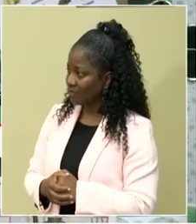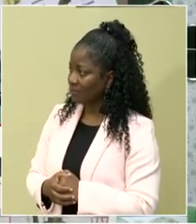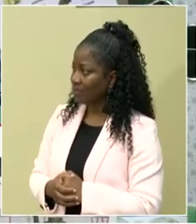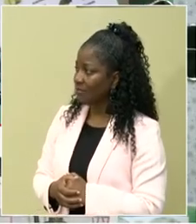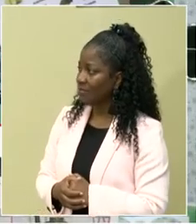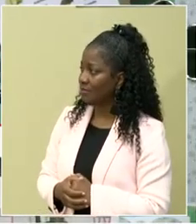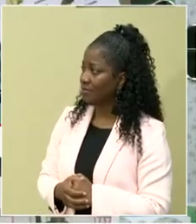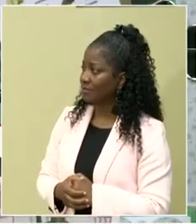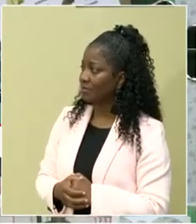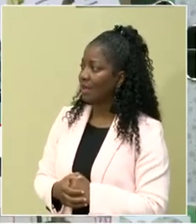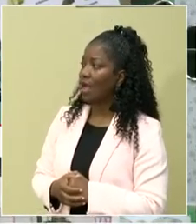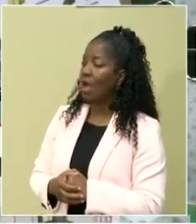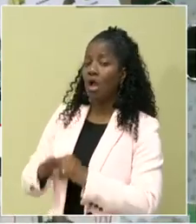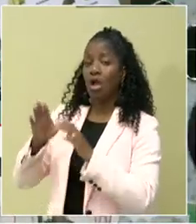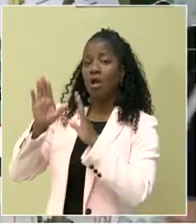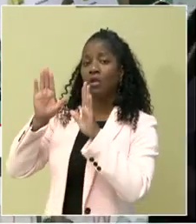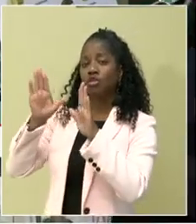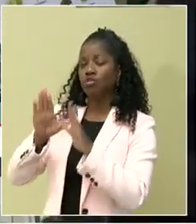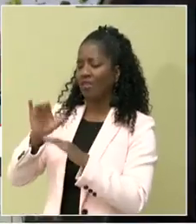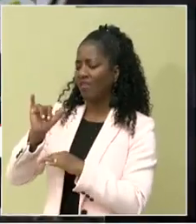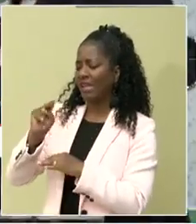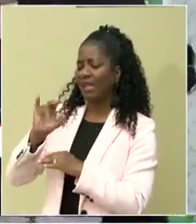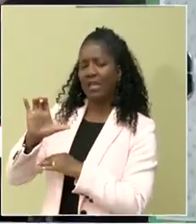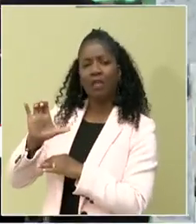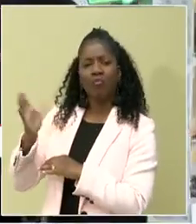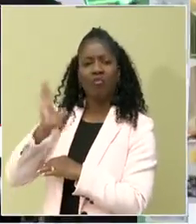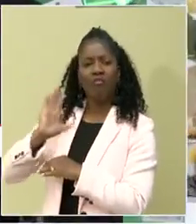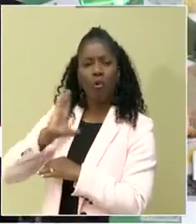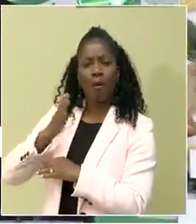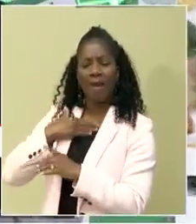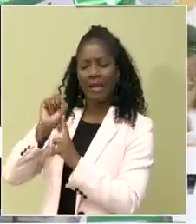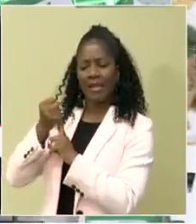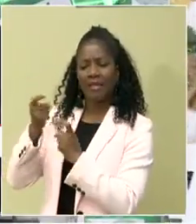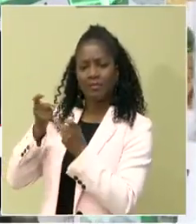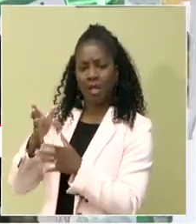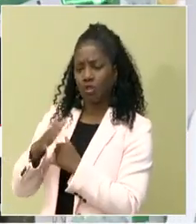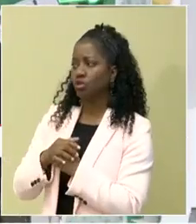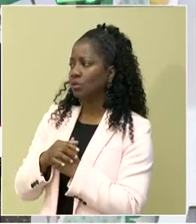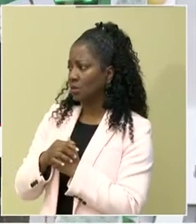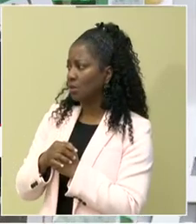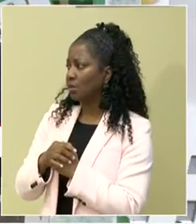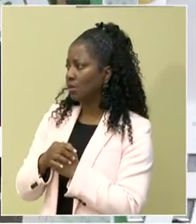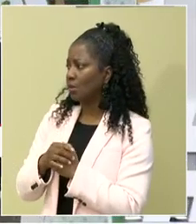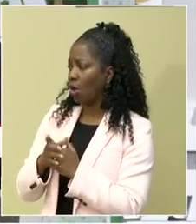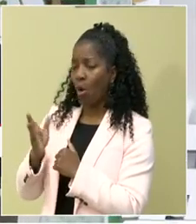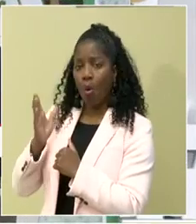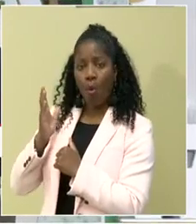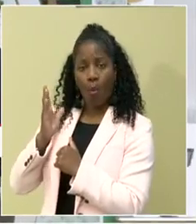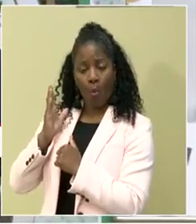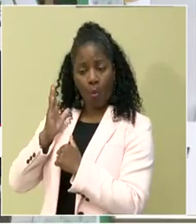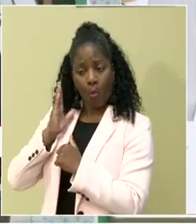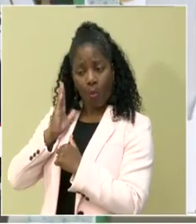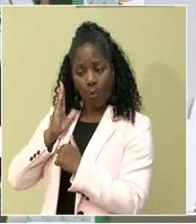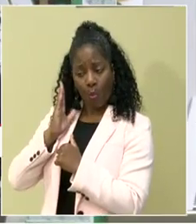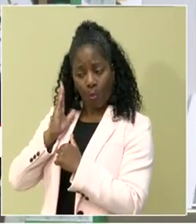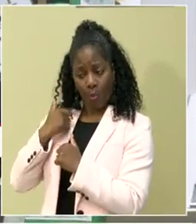Terrific Inc. used to be my case management, and now they're not. Are we going to be able to get